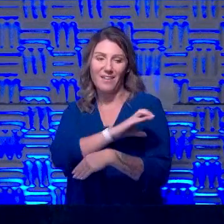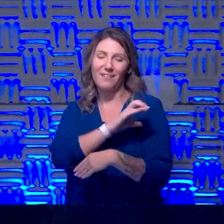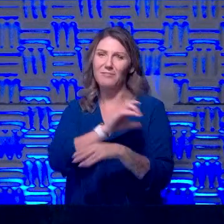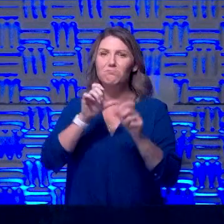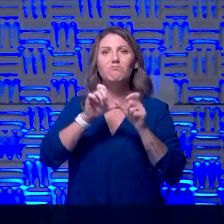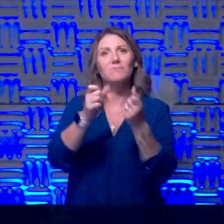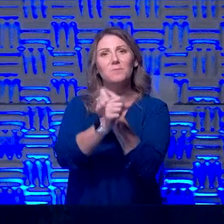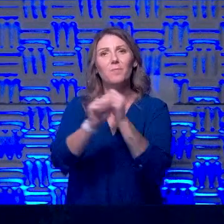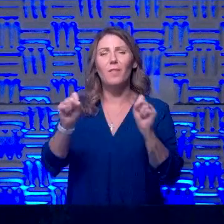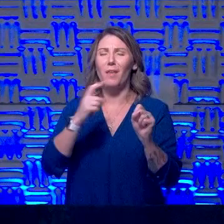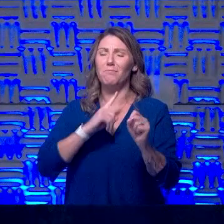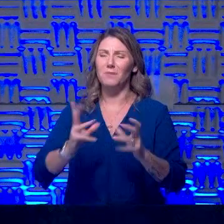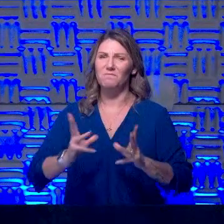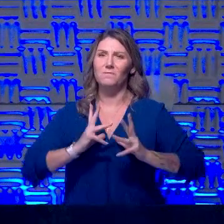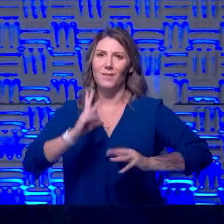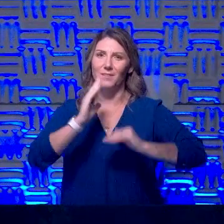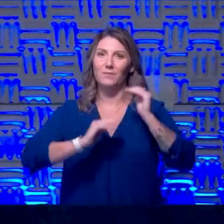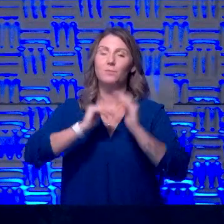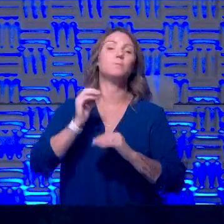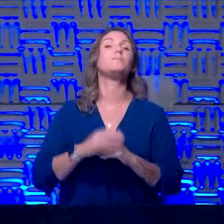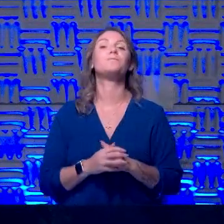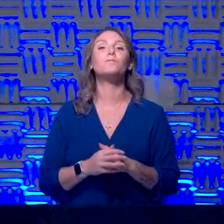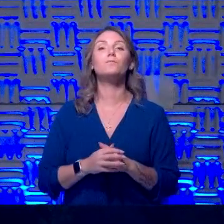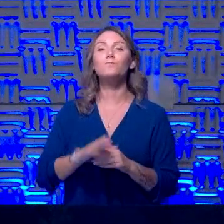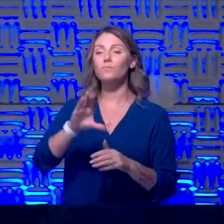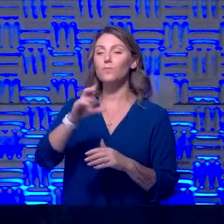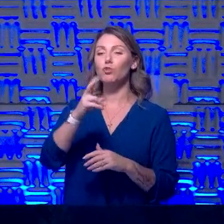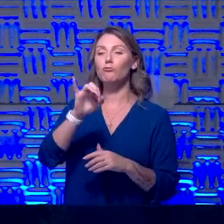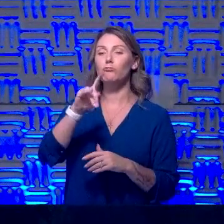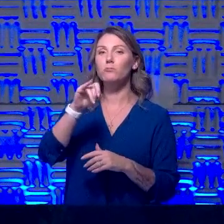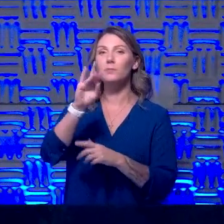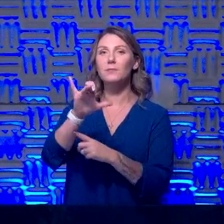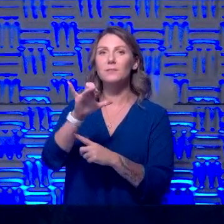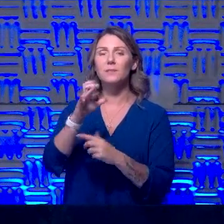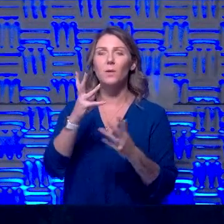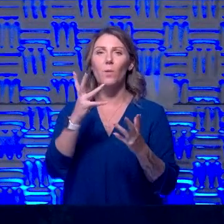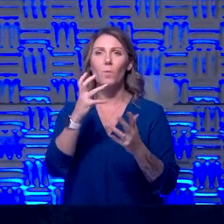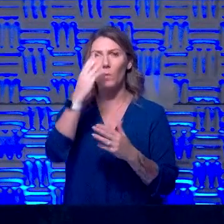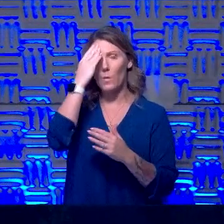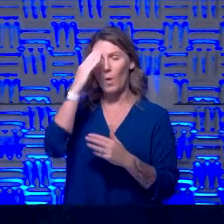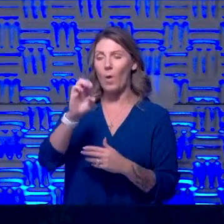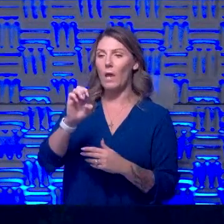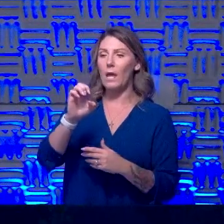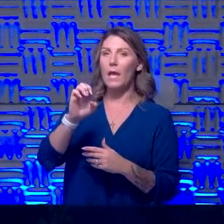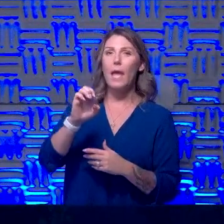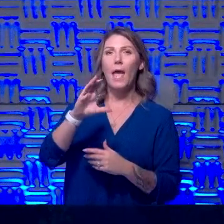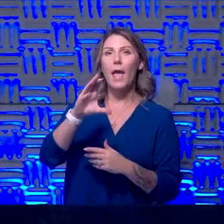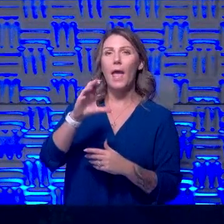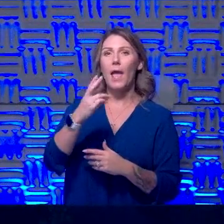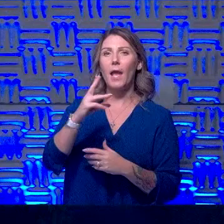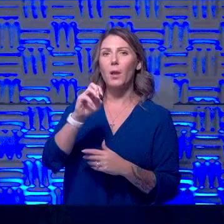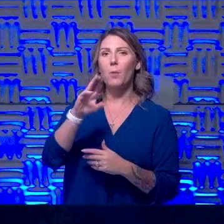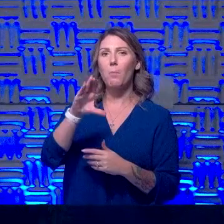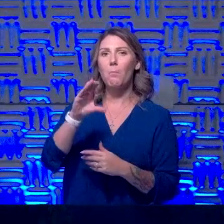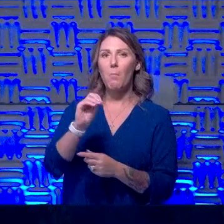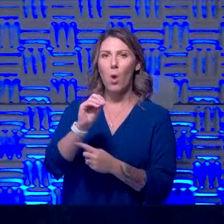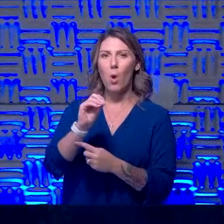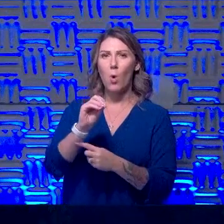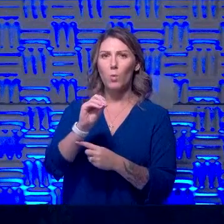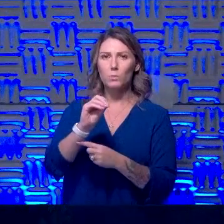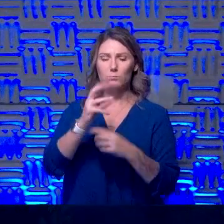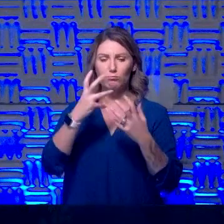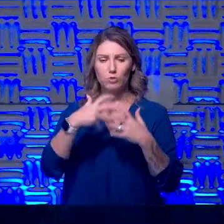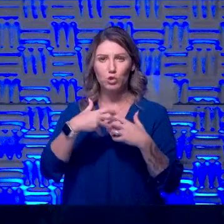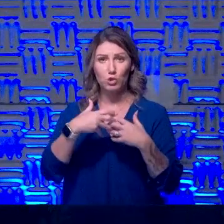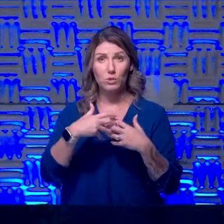and I'd be totally comfortable. Yeah. Chrissy wants to know if we have an ECMO machine and if it has been used on any COVID-19